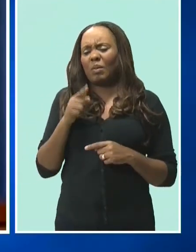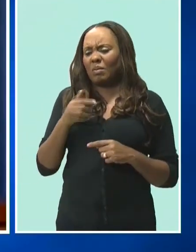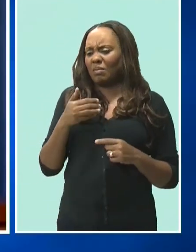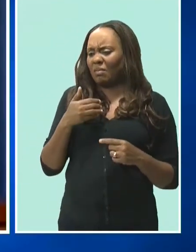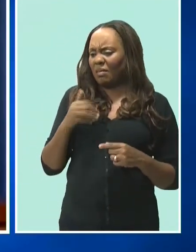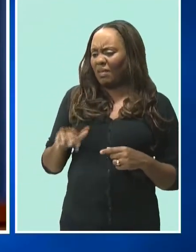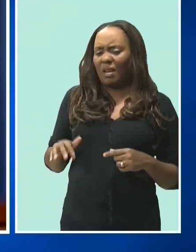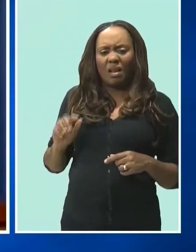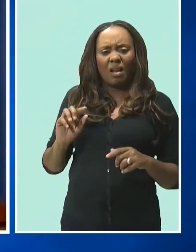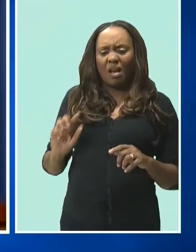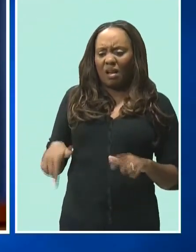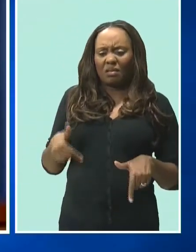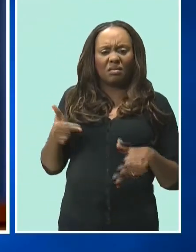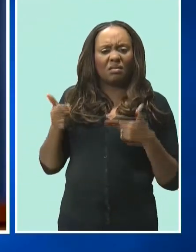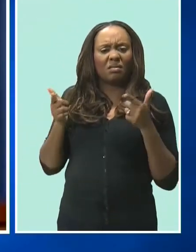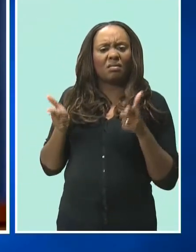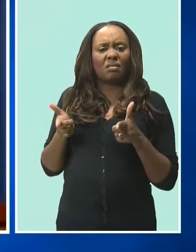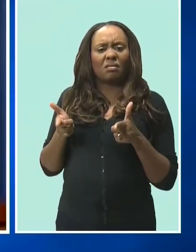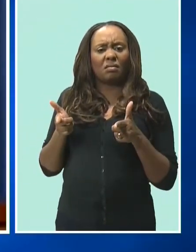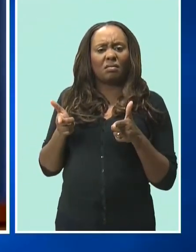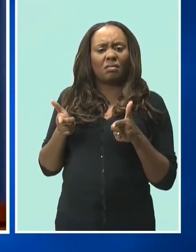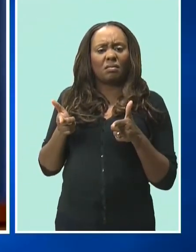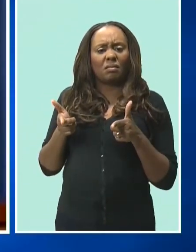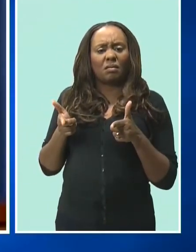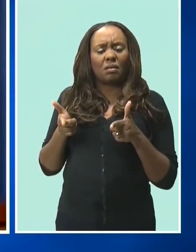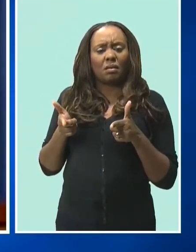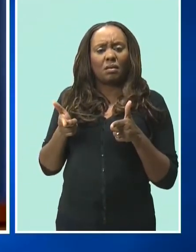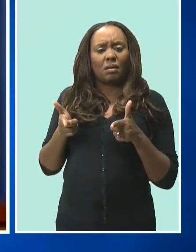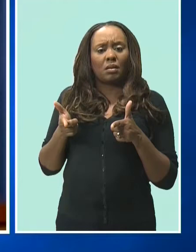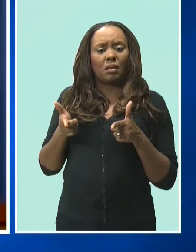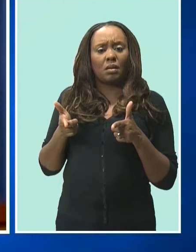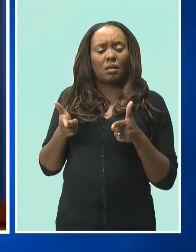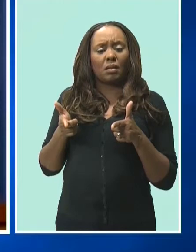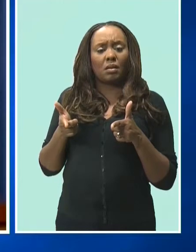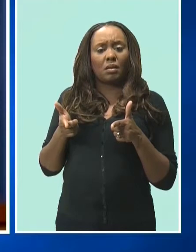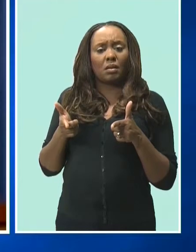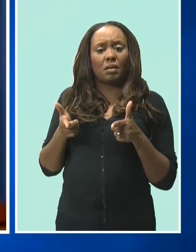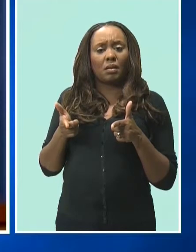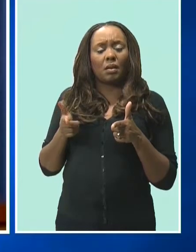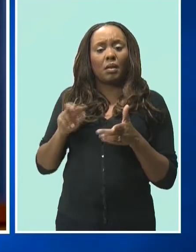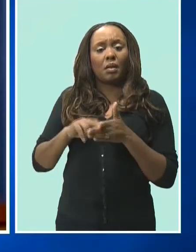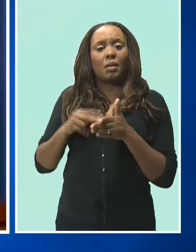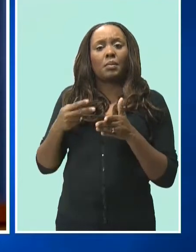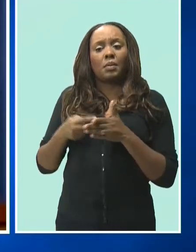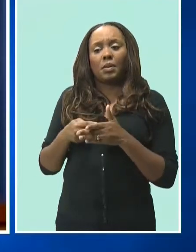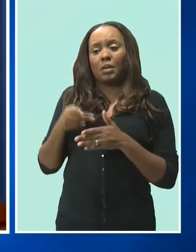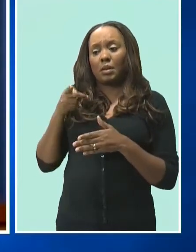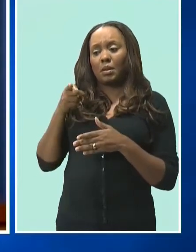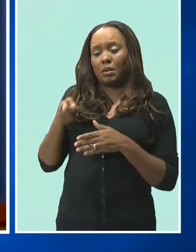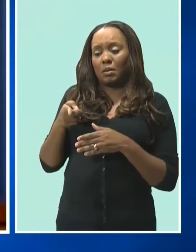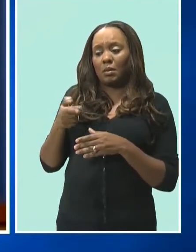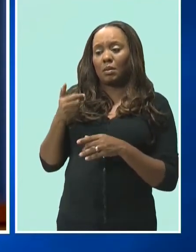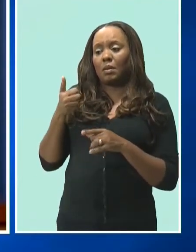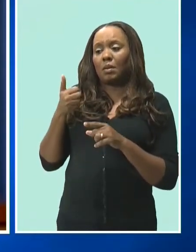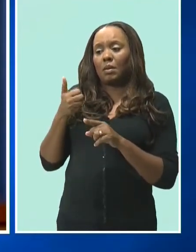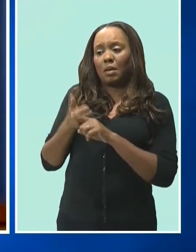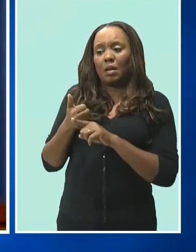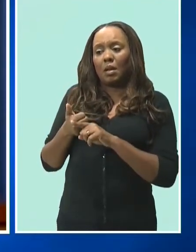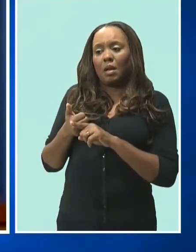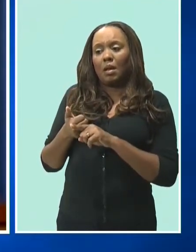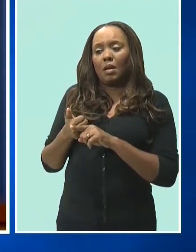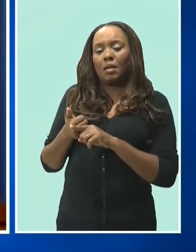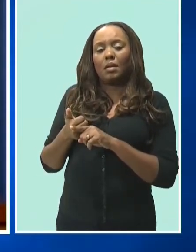whatever reason, you are automatically putting yourselves in harm's